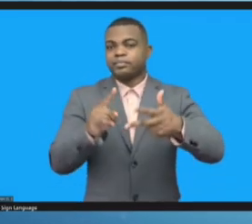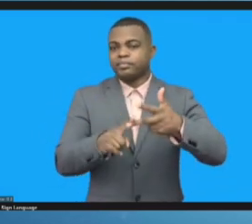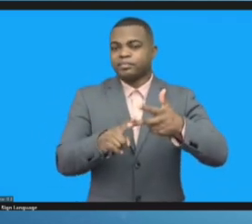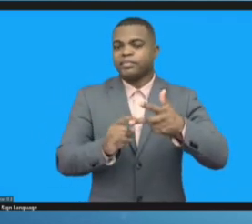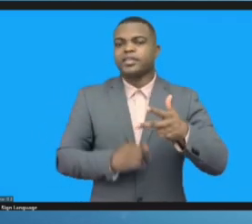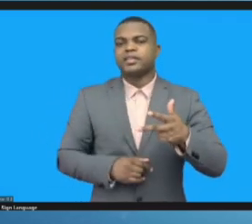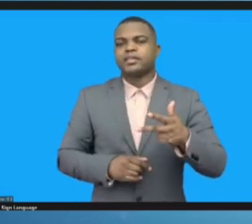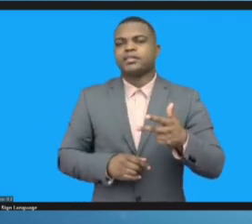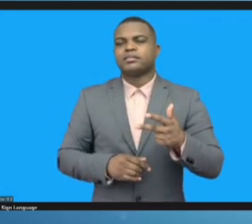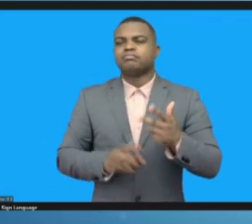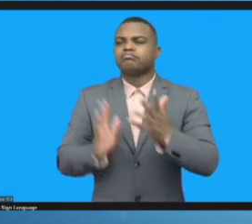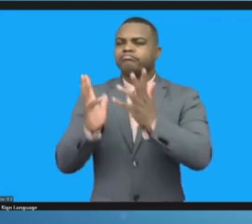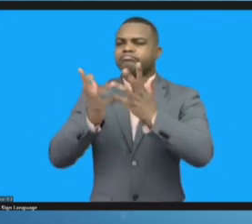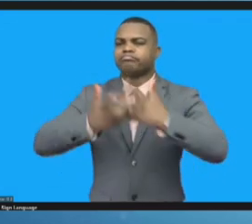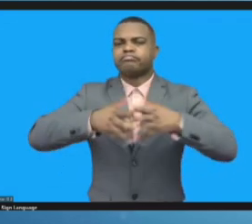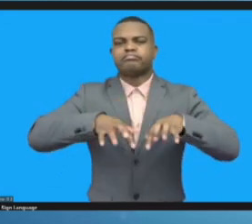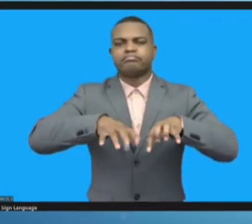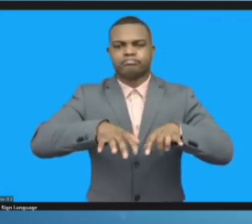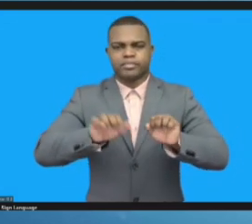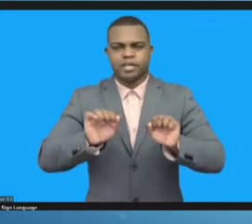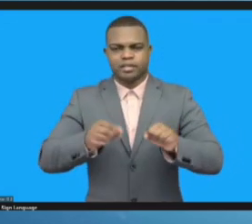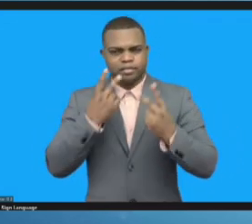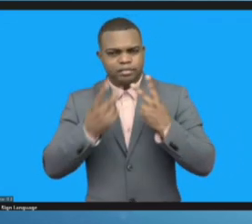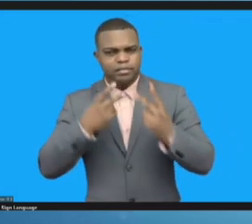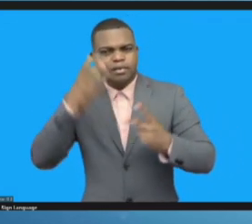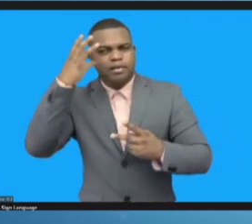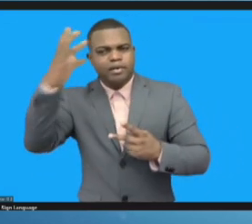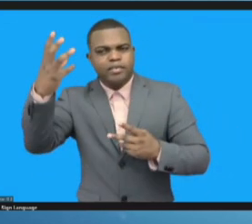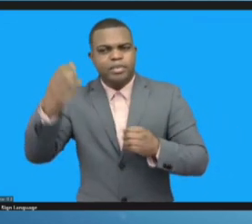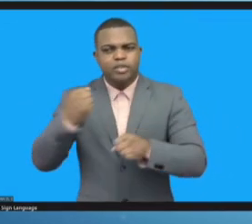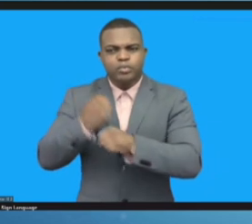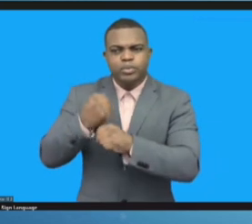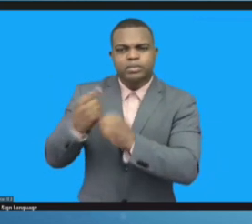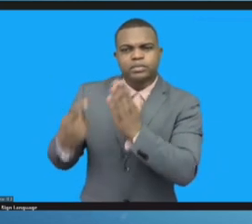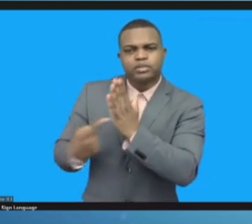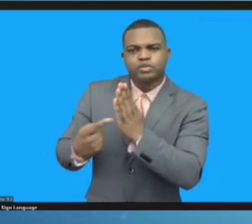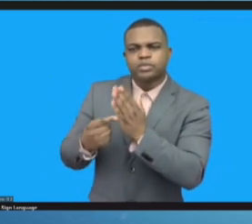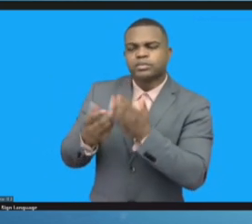the growing use and abuse of data. Our data is being used to shape